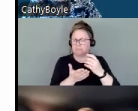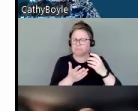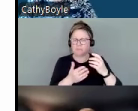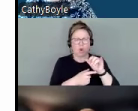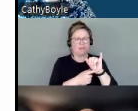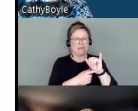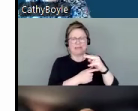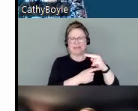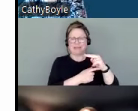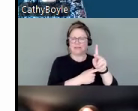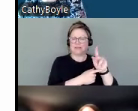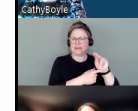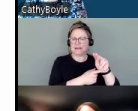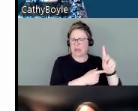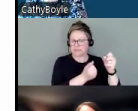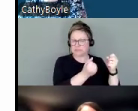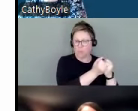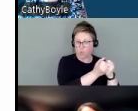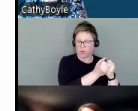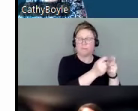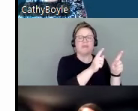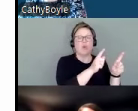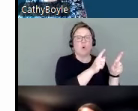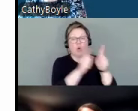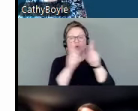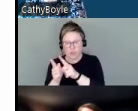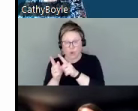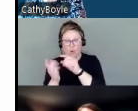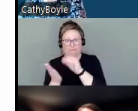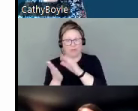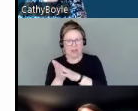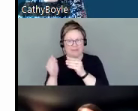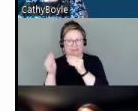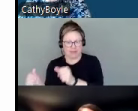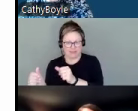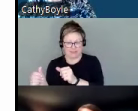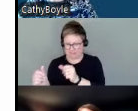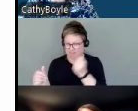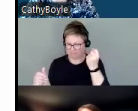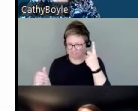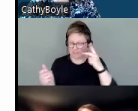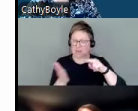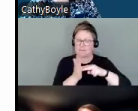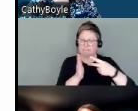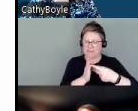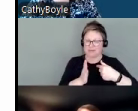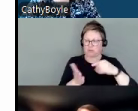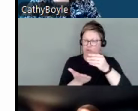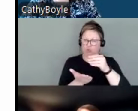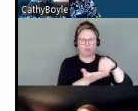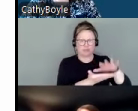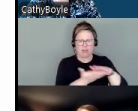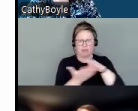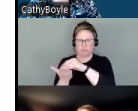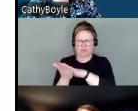also list it under medical expenses. They're going to cancel each other out, but they need to be listed in both places.